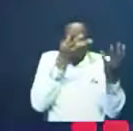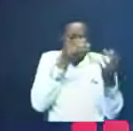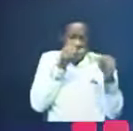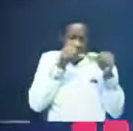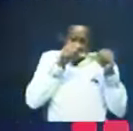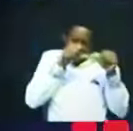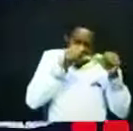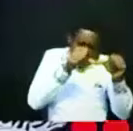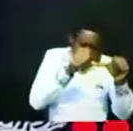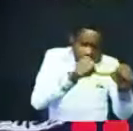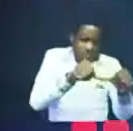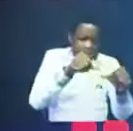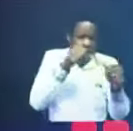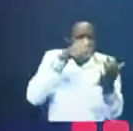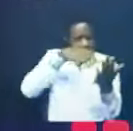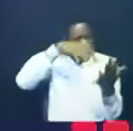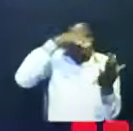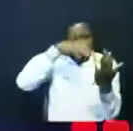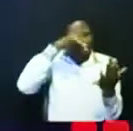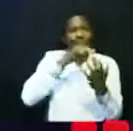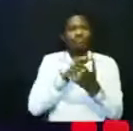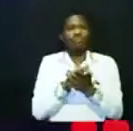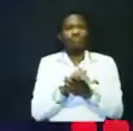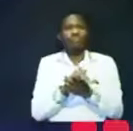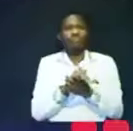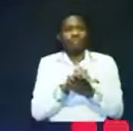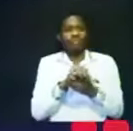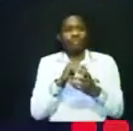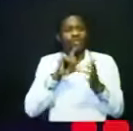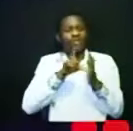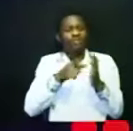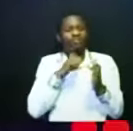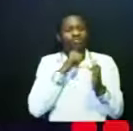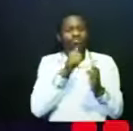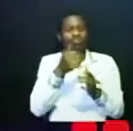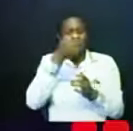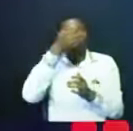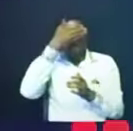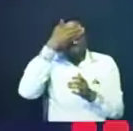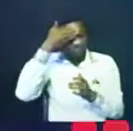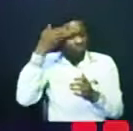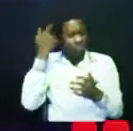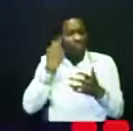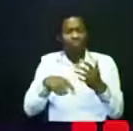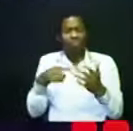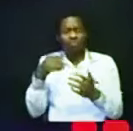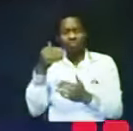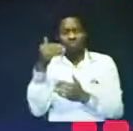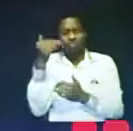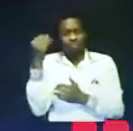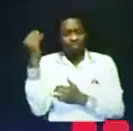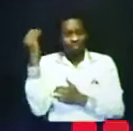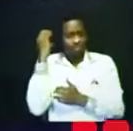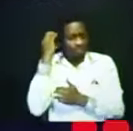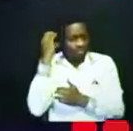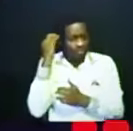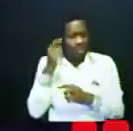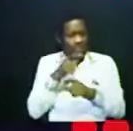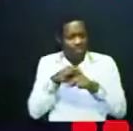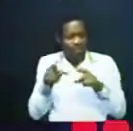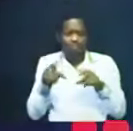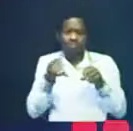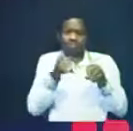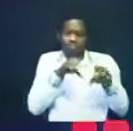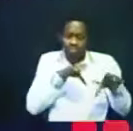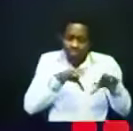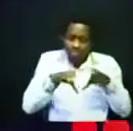continues in it. Not forgetting what they have heard, but doing it.